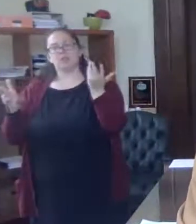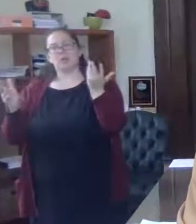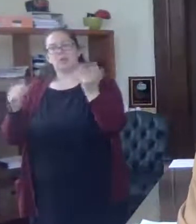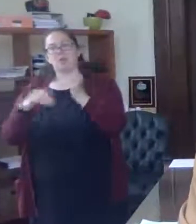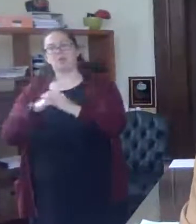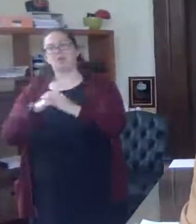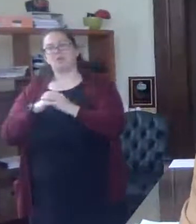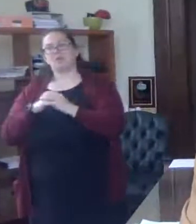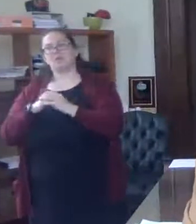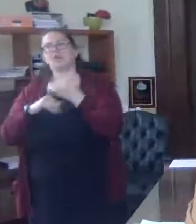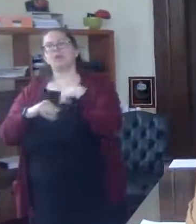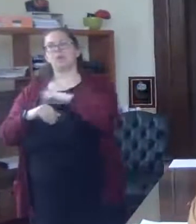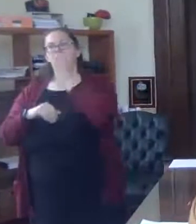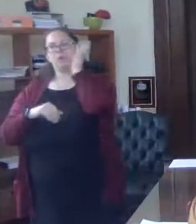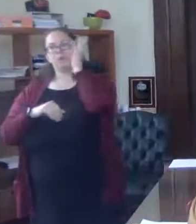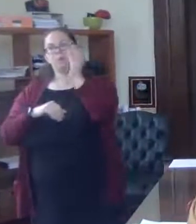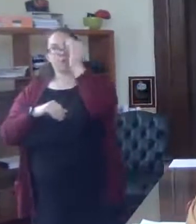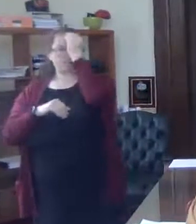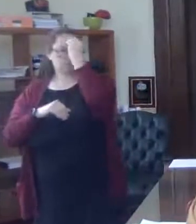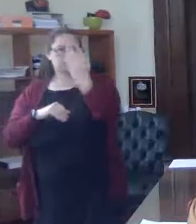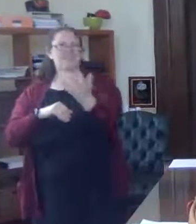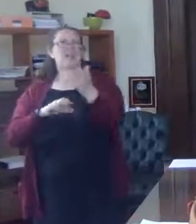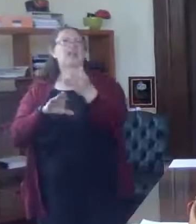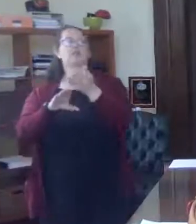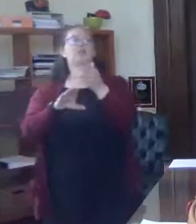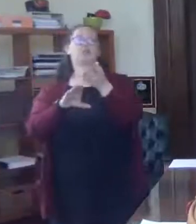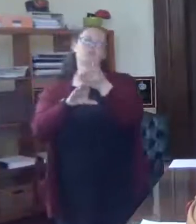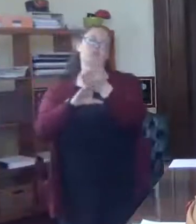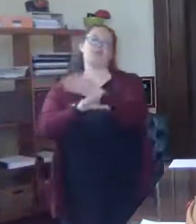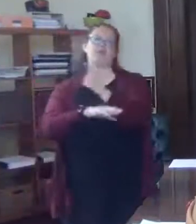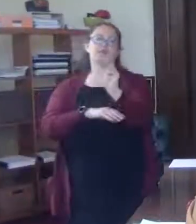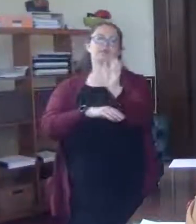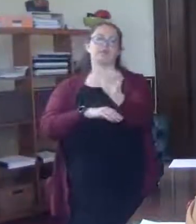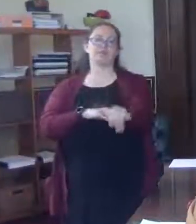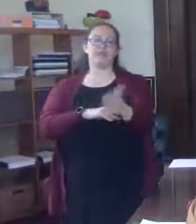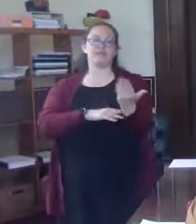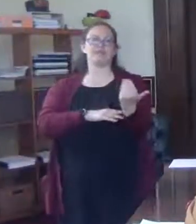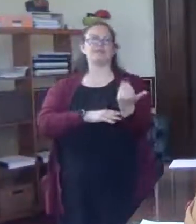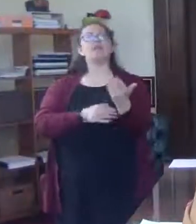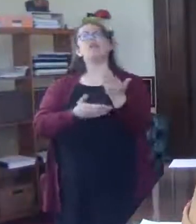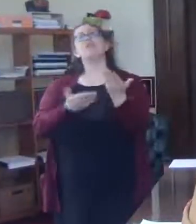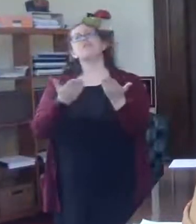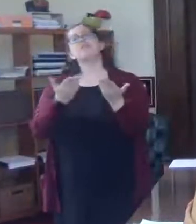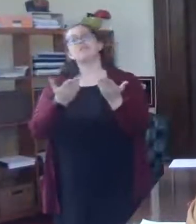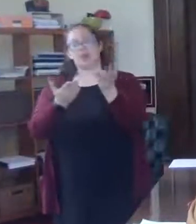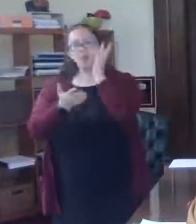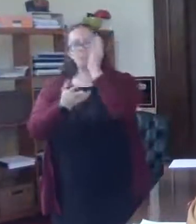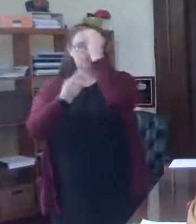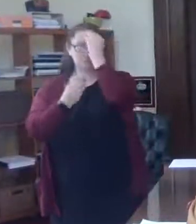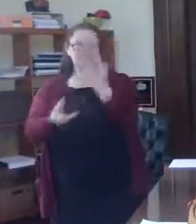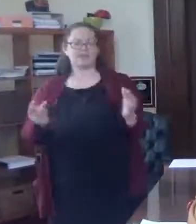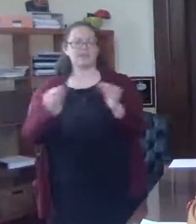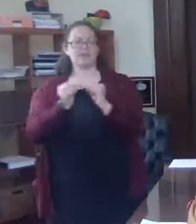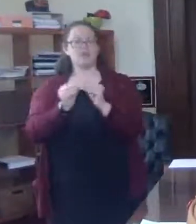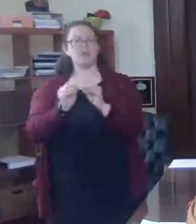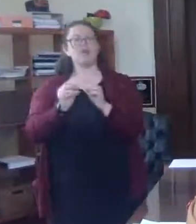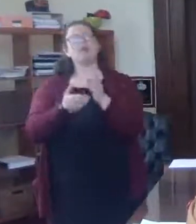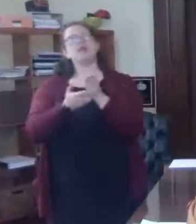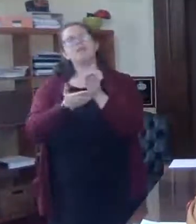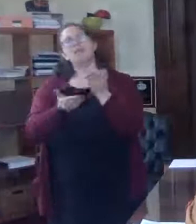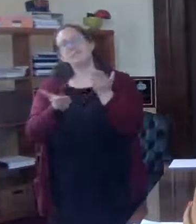the 15th. So I think some gradual reopening might be able to be done